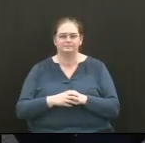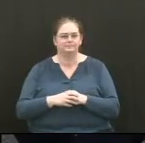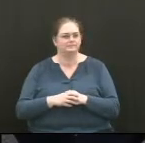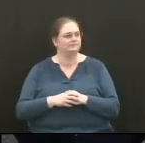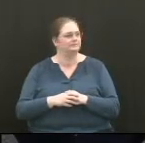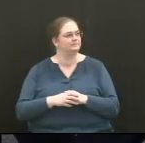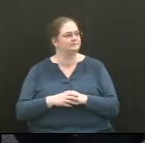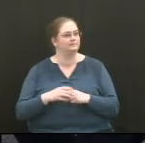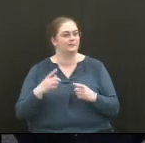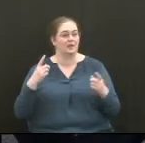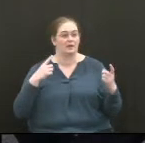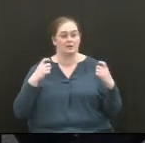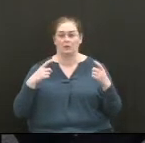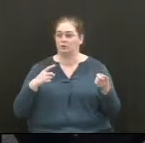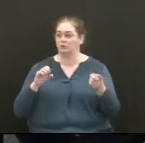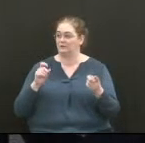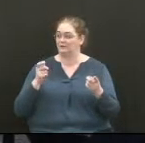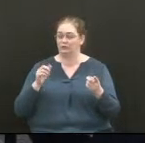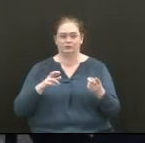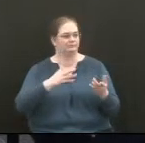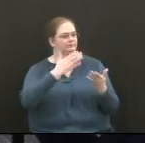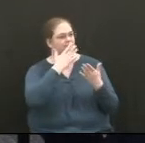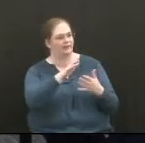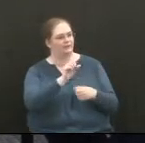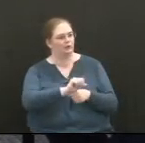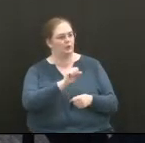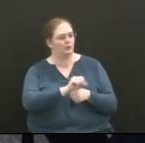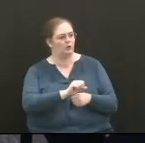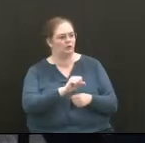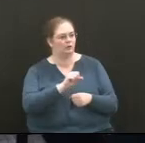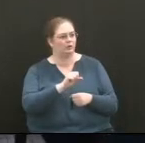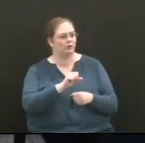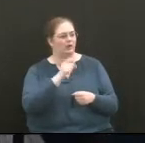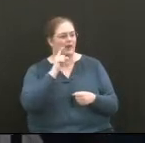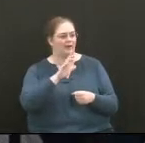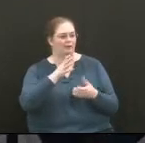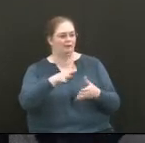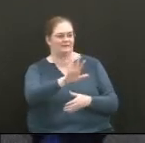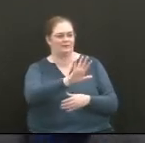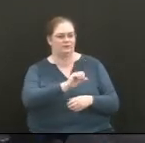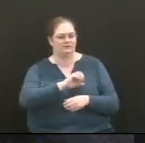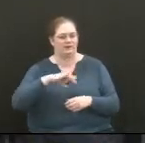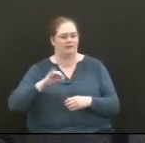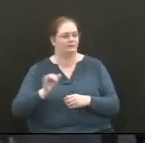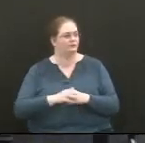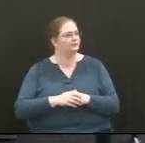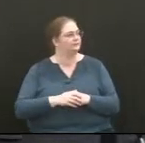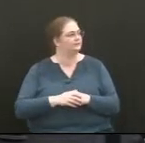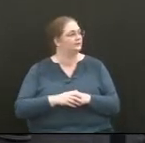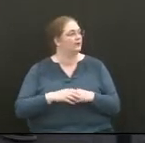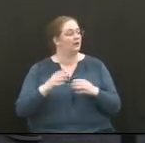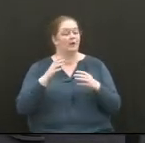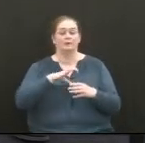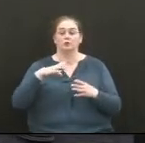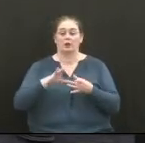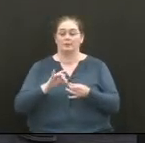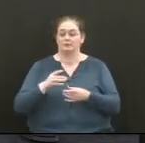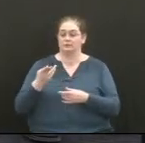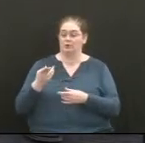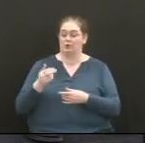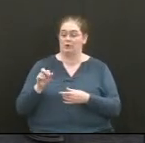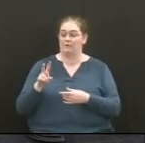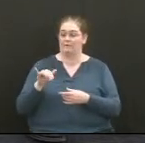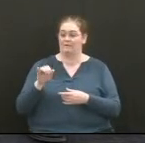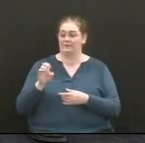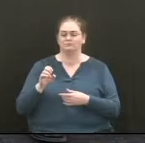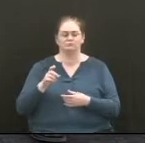Any questions for the solicitor? No, thank you for your work and for the rest of the staff. Yep. Commissioner, comments? Commissioner Harvey. Sure,